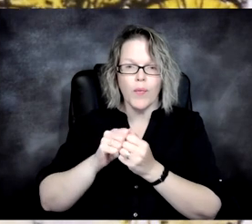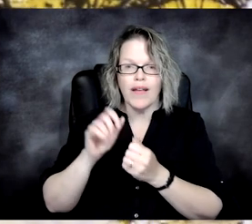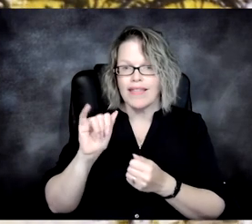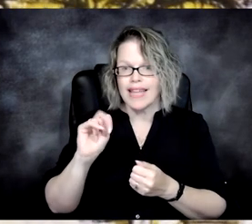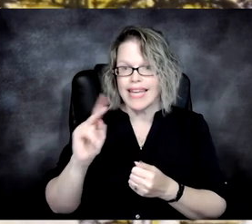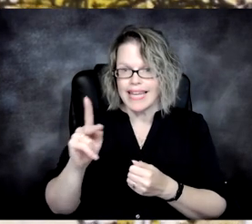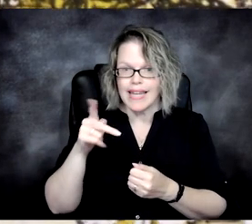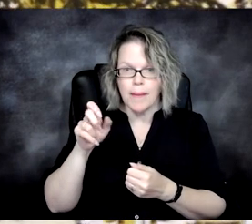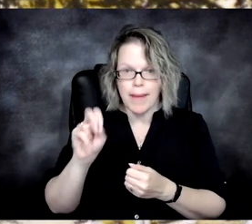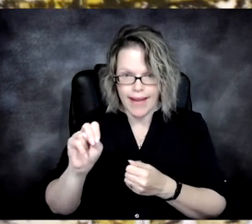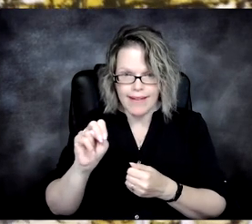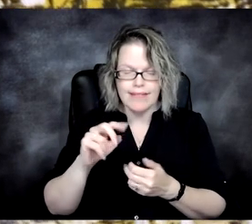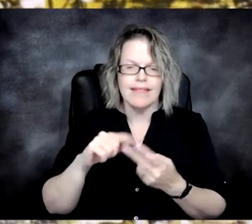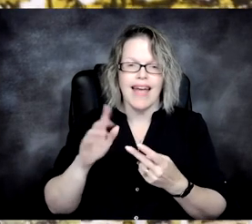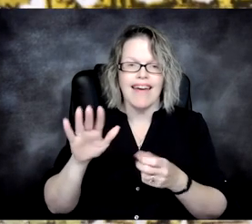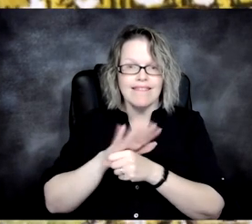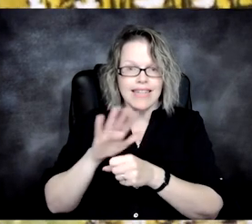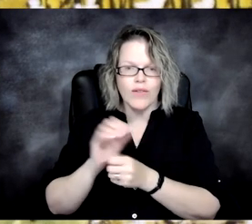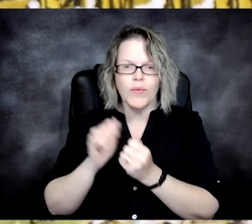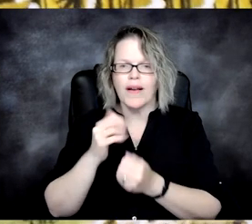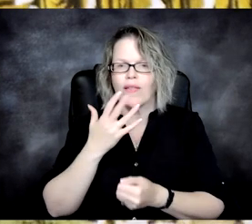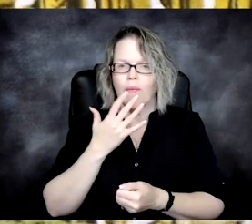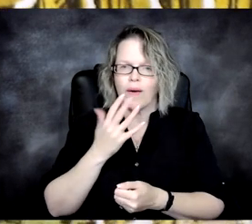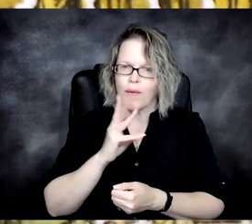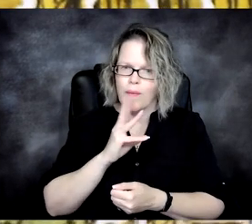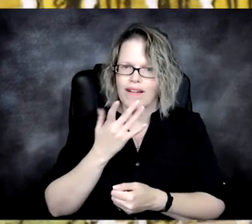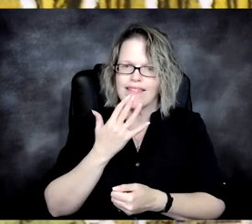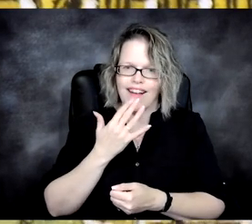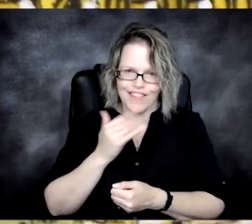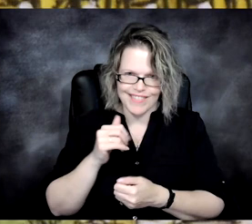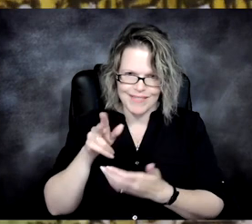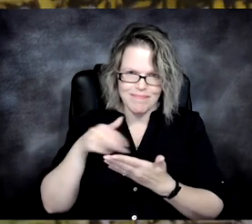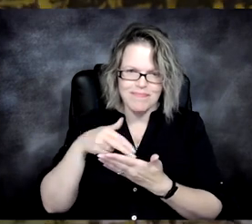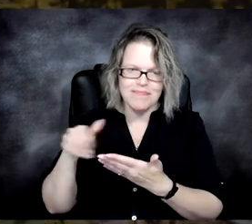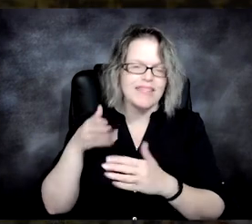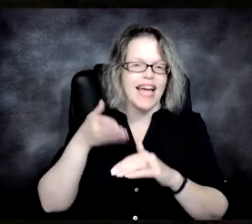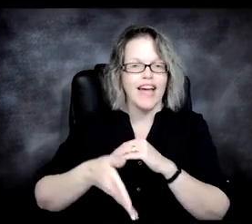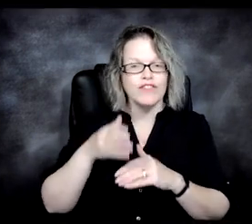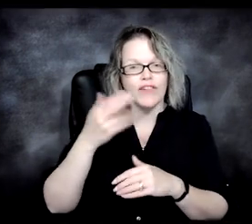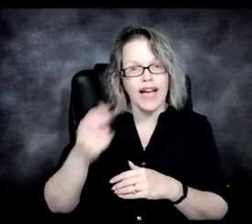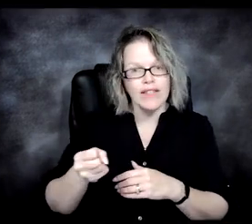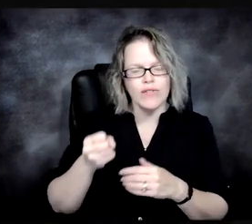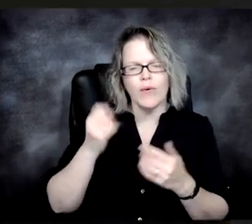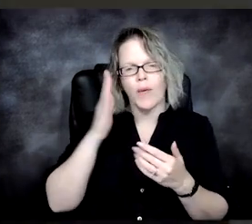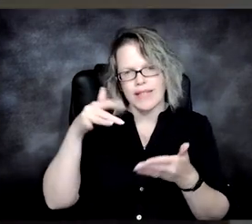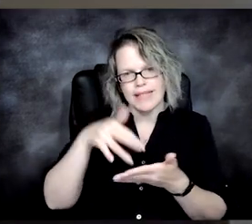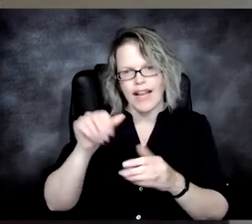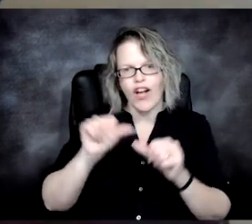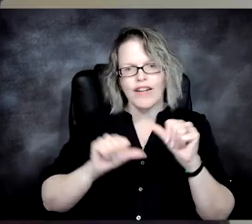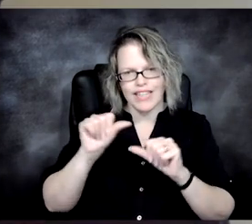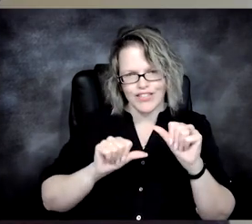pen and finally filled it in with watercolor paint. So after high school, I'm going to study architecture. And throughout